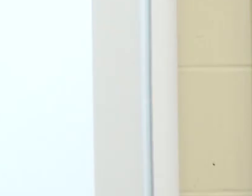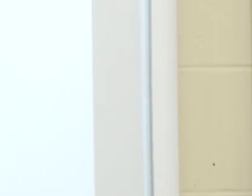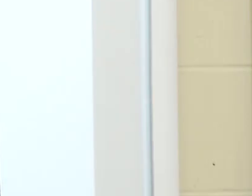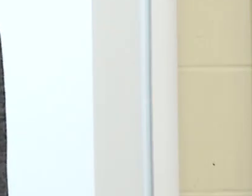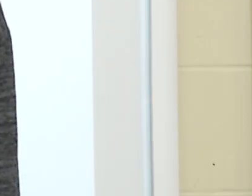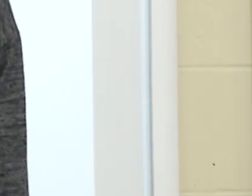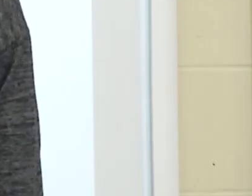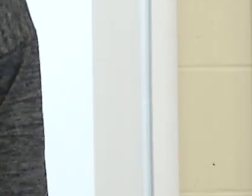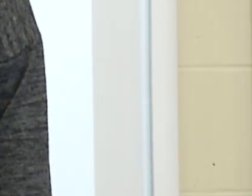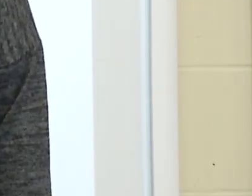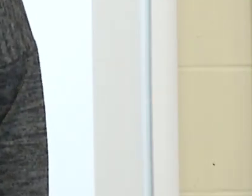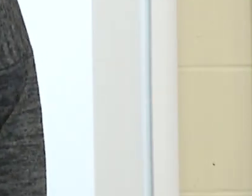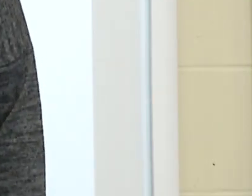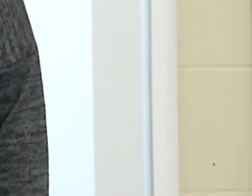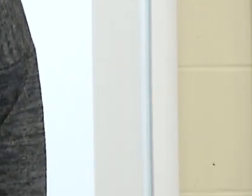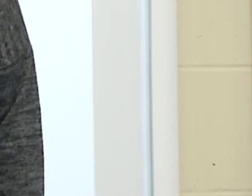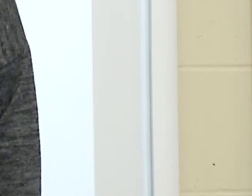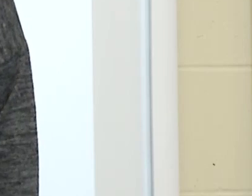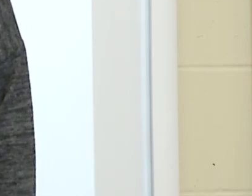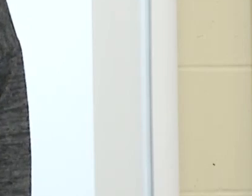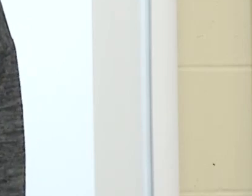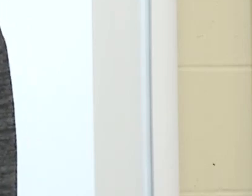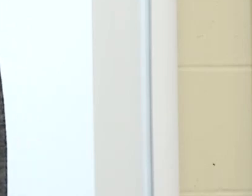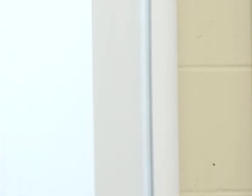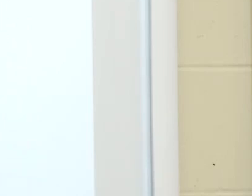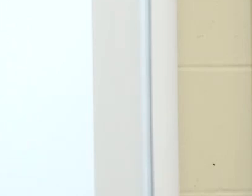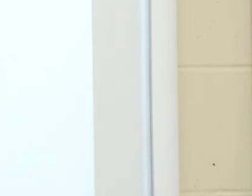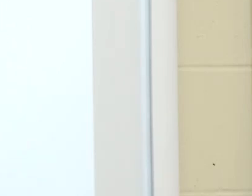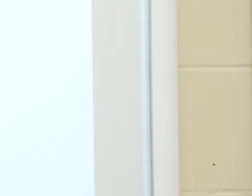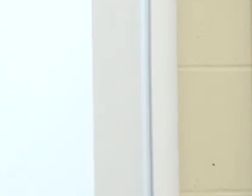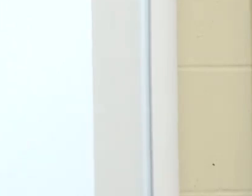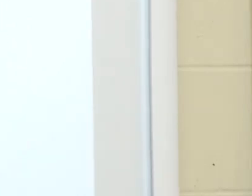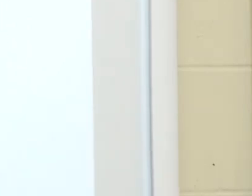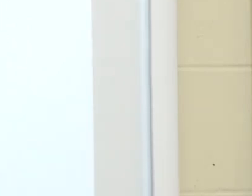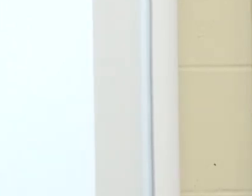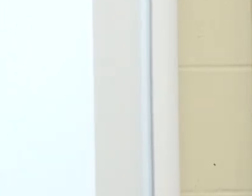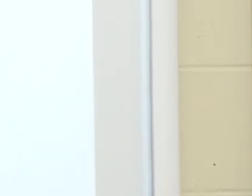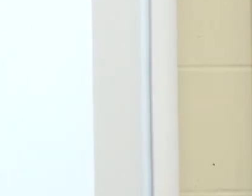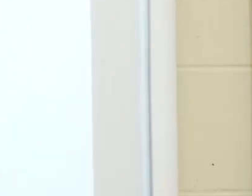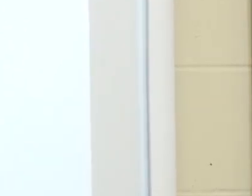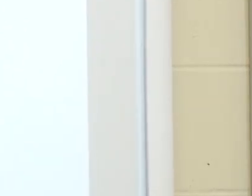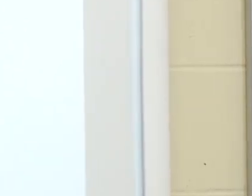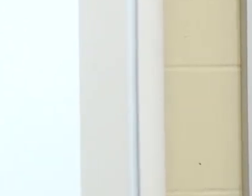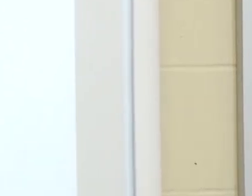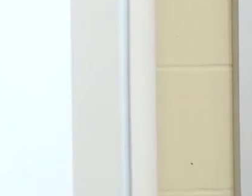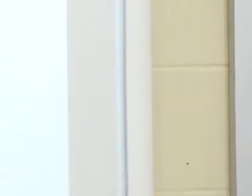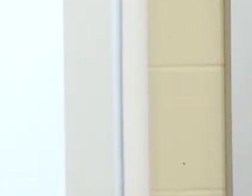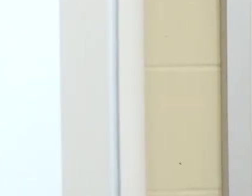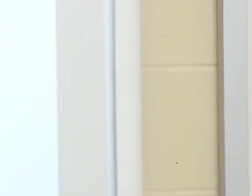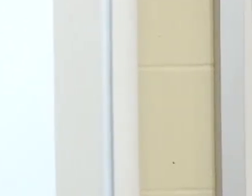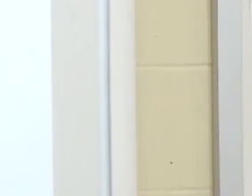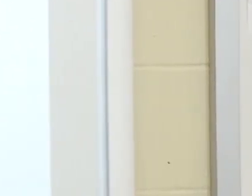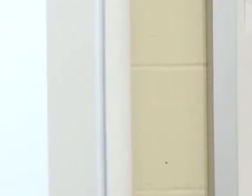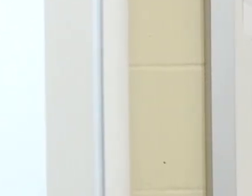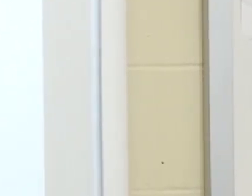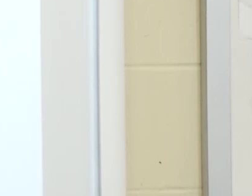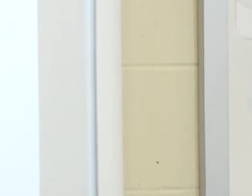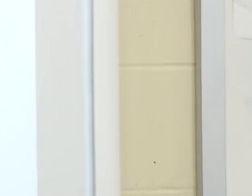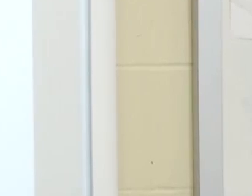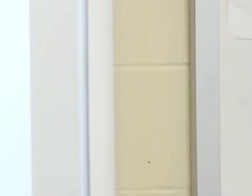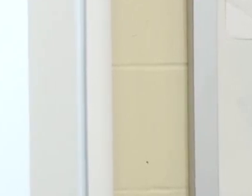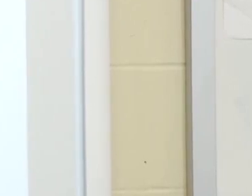Good morning, everyone. My name is Ms. Spector Kane, and I am a teacher at Denton Magnet School teaching 6th grade